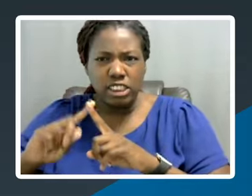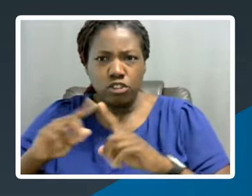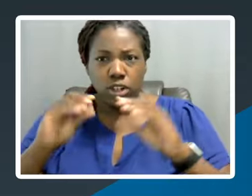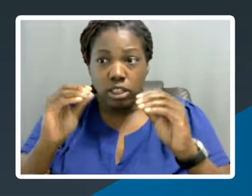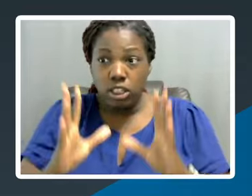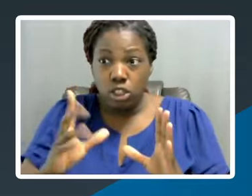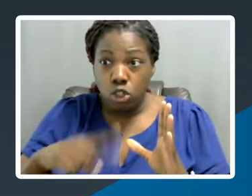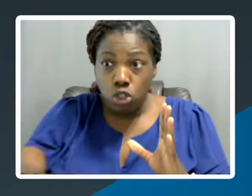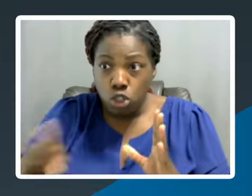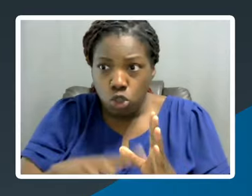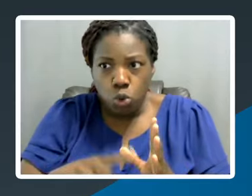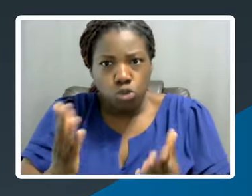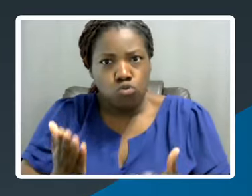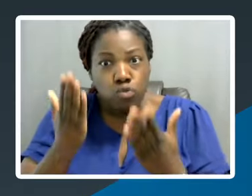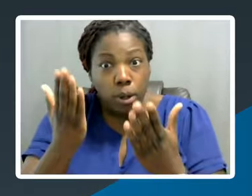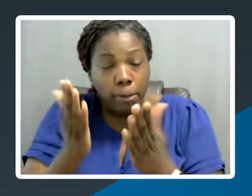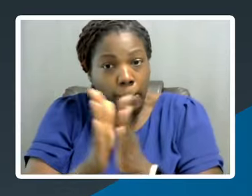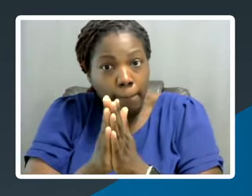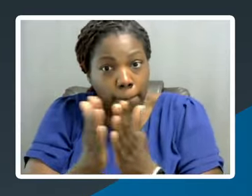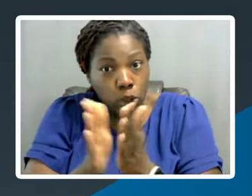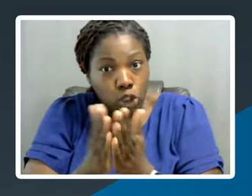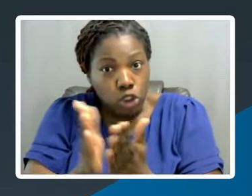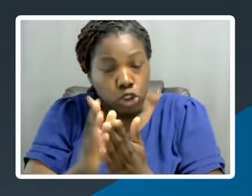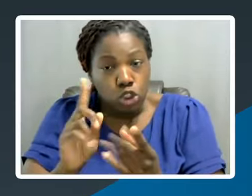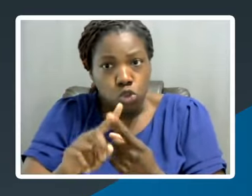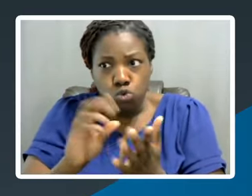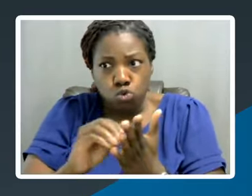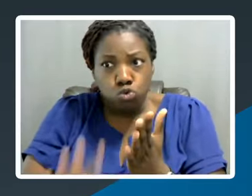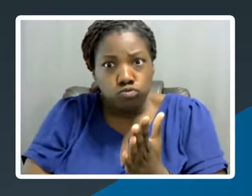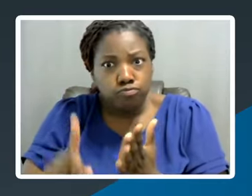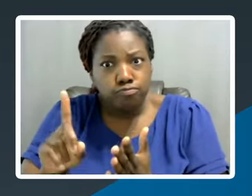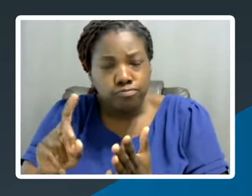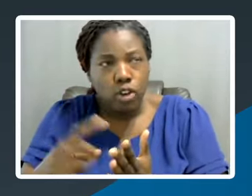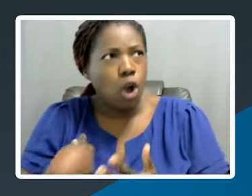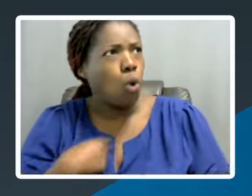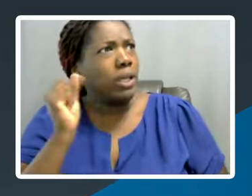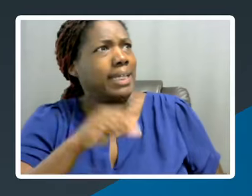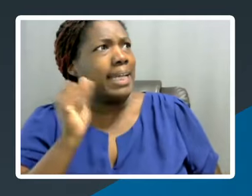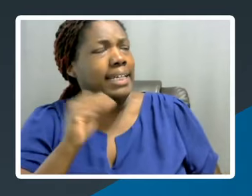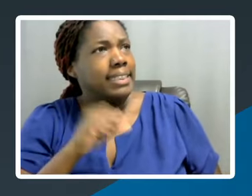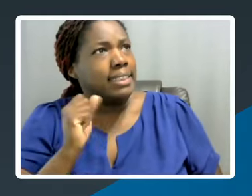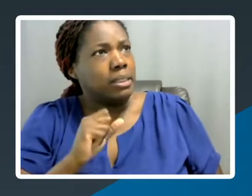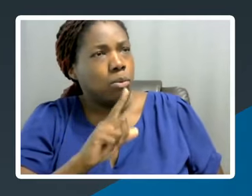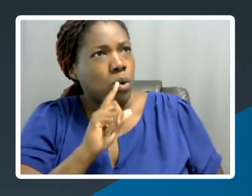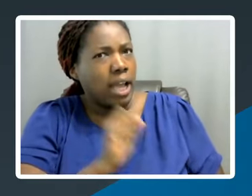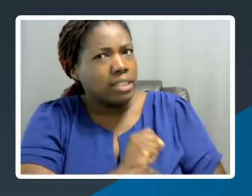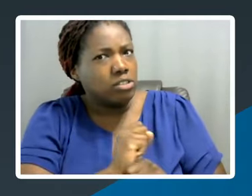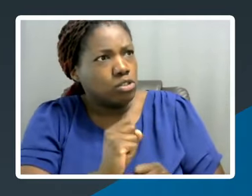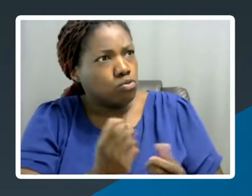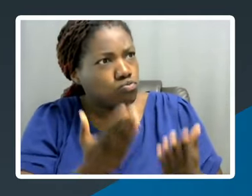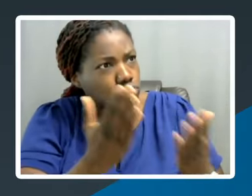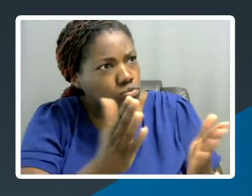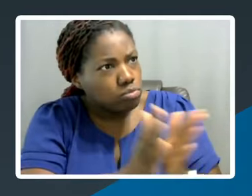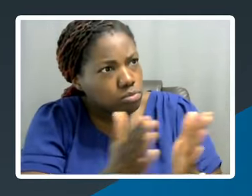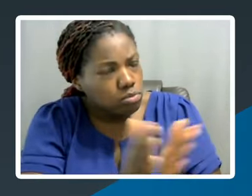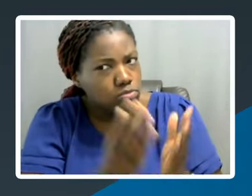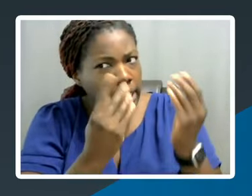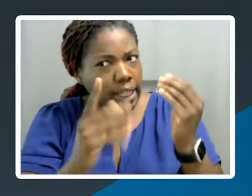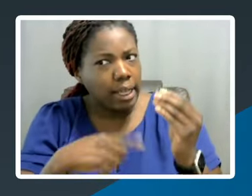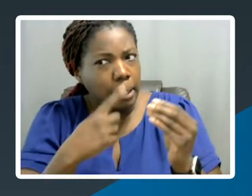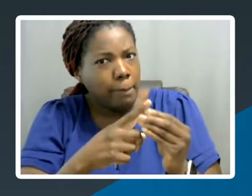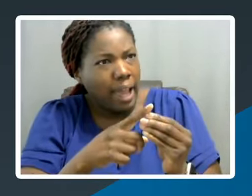do you recommend books to your students? And they said, oh yes, but we absolutely do. We recommend books, and we think about what their